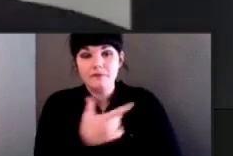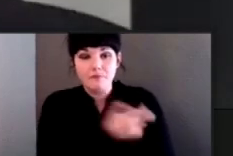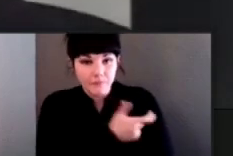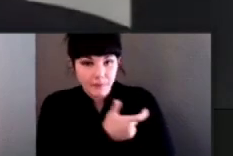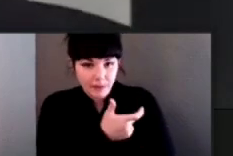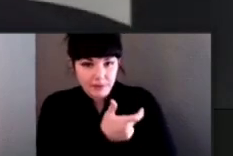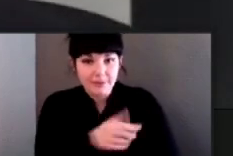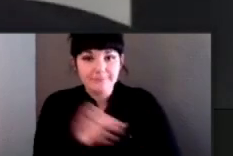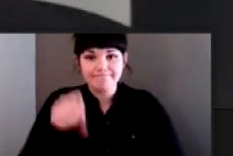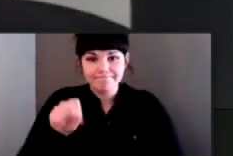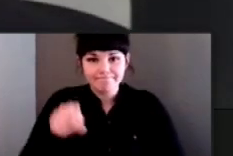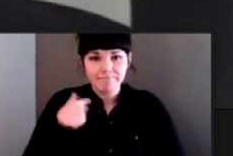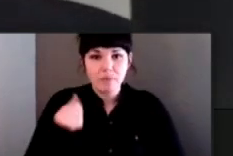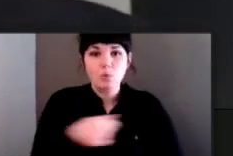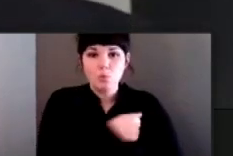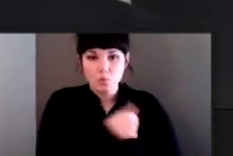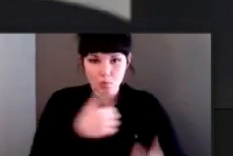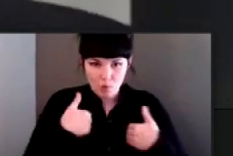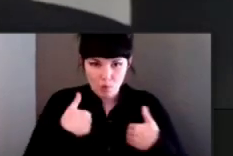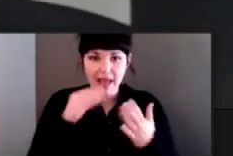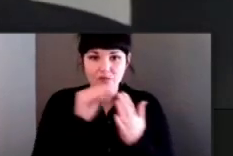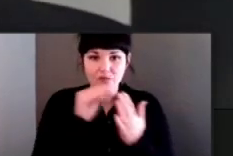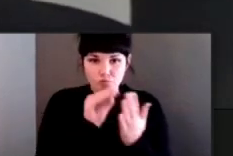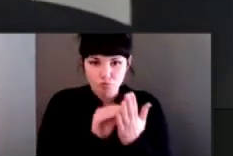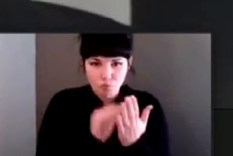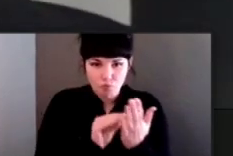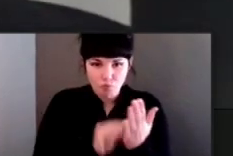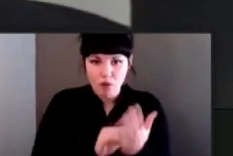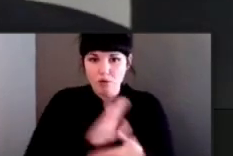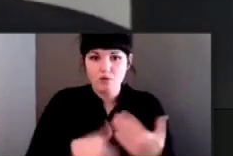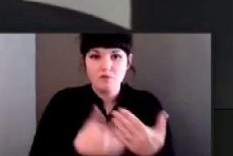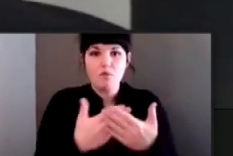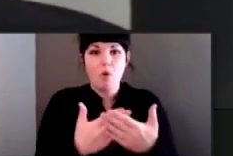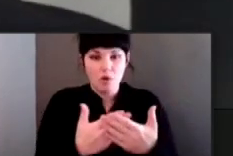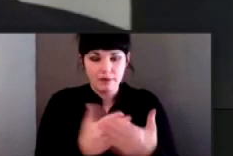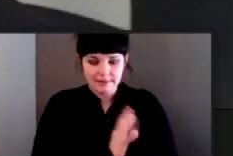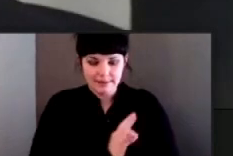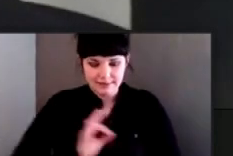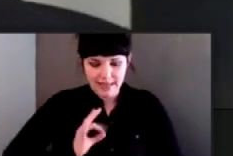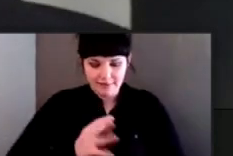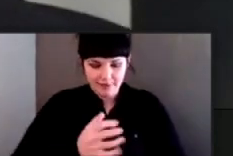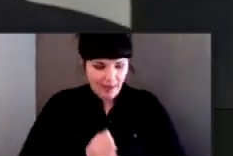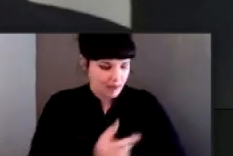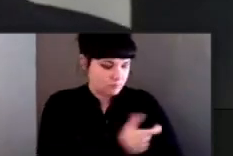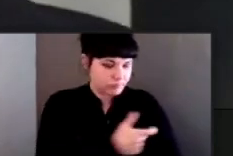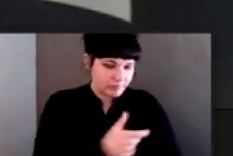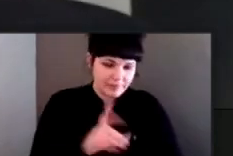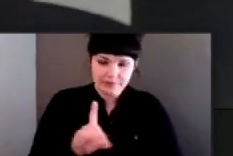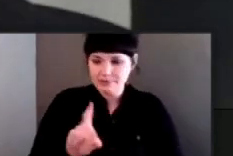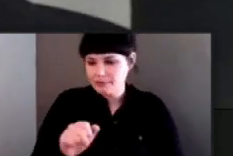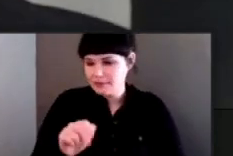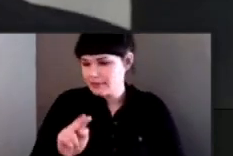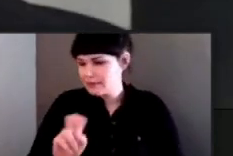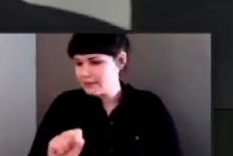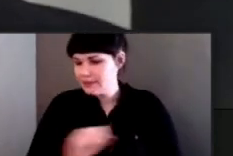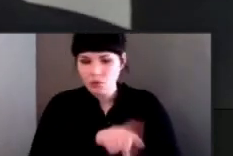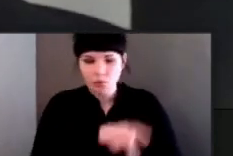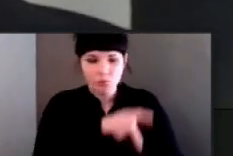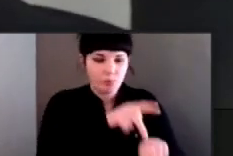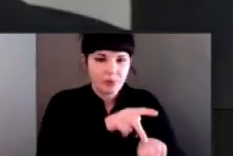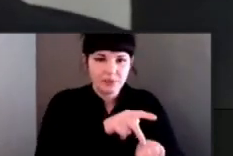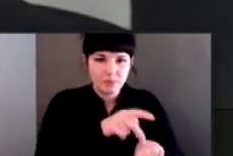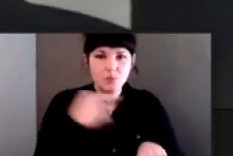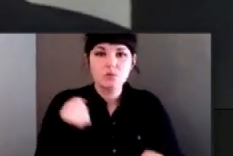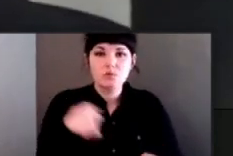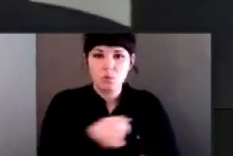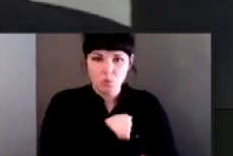the number of vaccinations across all of our staff, teachers, deans, principals, over the course of this time